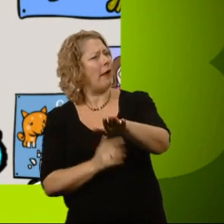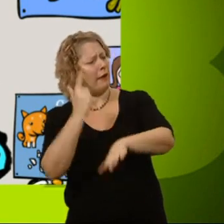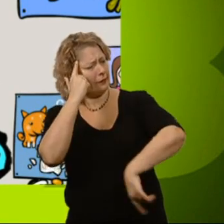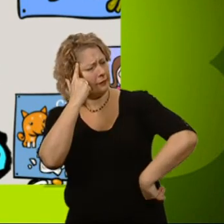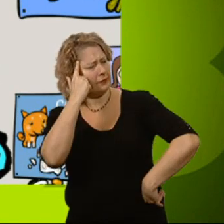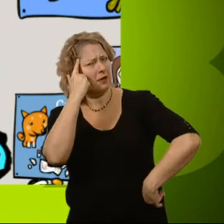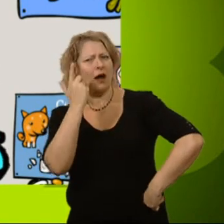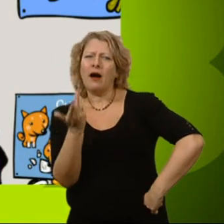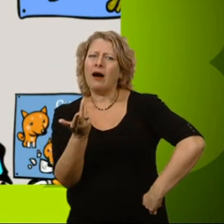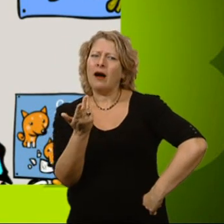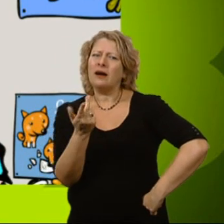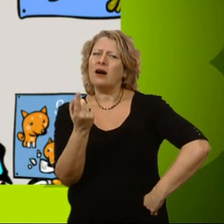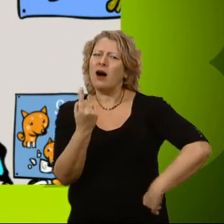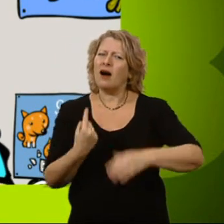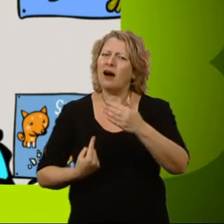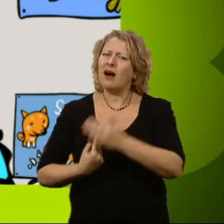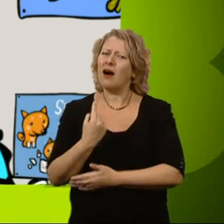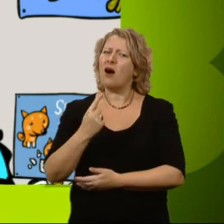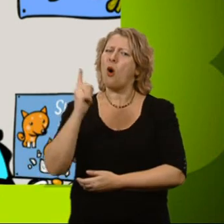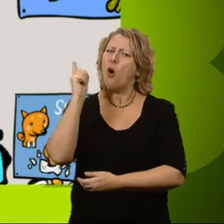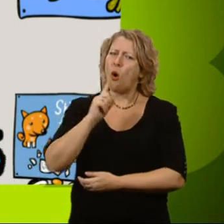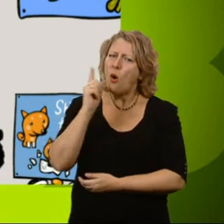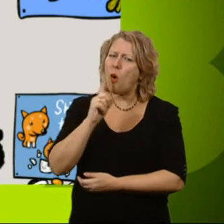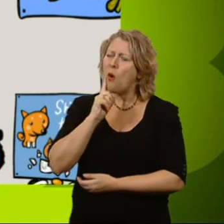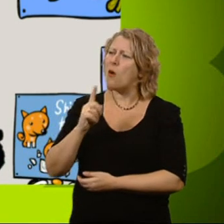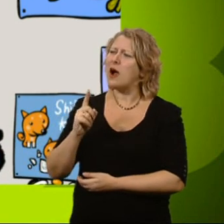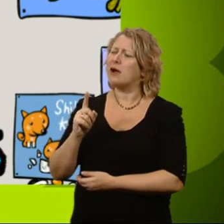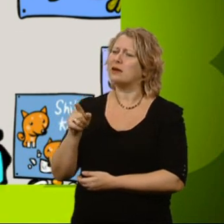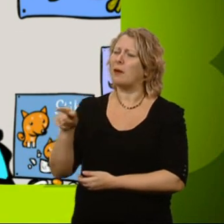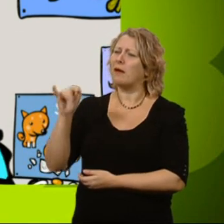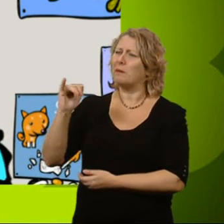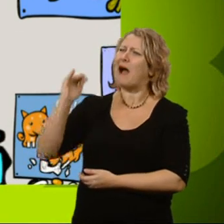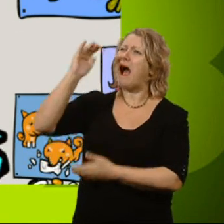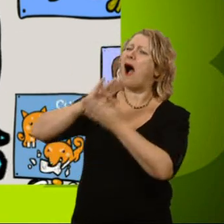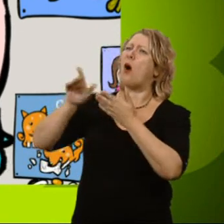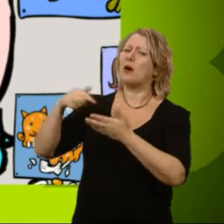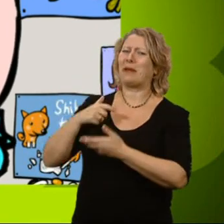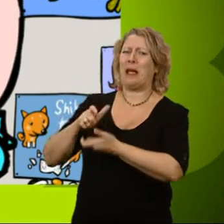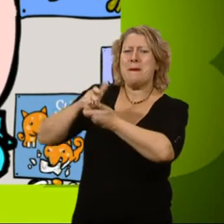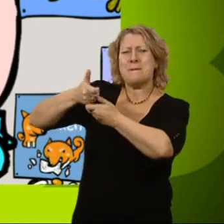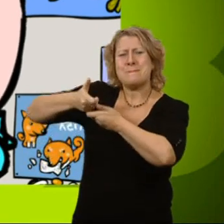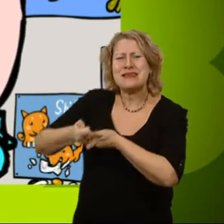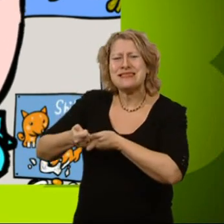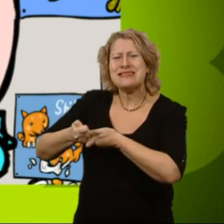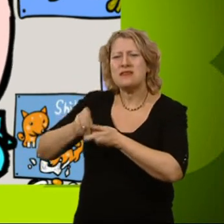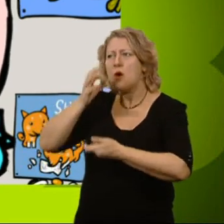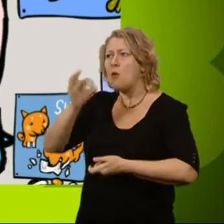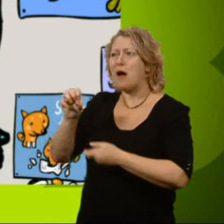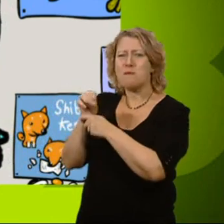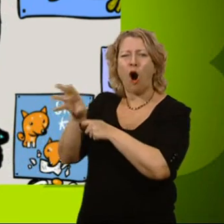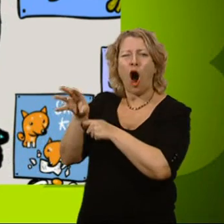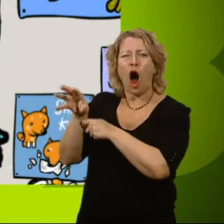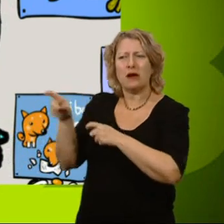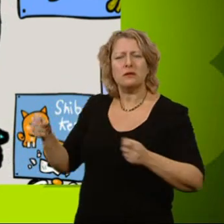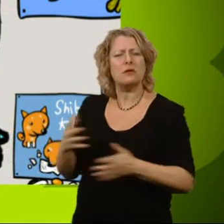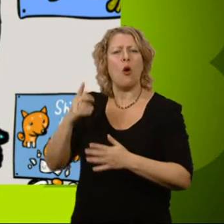to think of it, something bad happens to Big Howard every time I use my Big Question